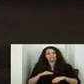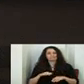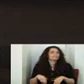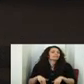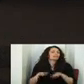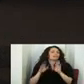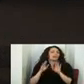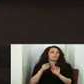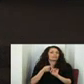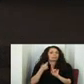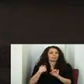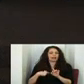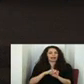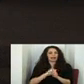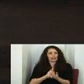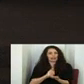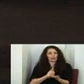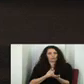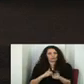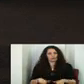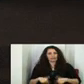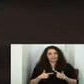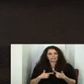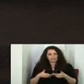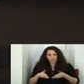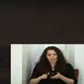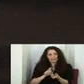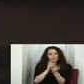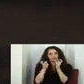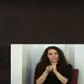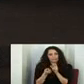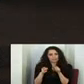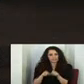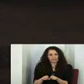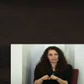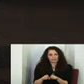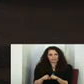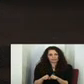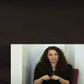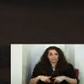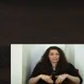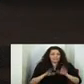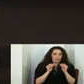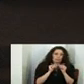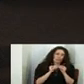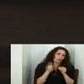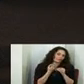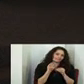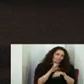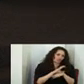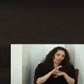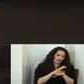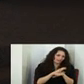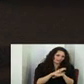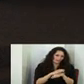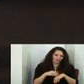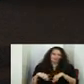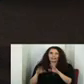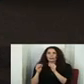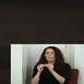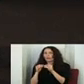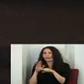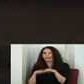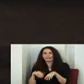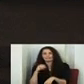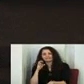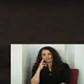transformation might happen. Giving up more than just chocolate, giving up more than just chewing gum, giving up more than